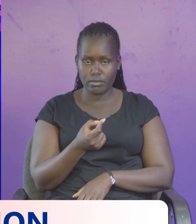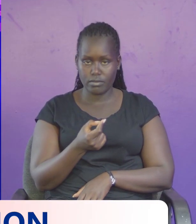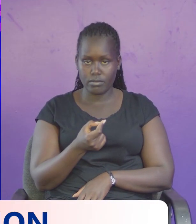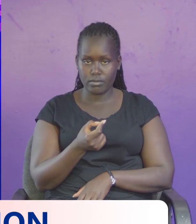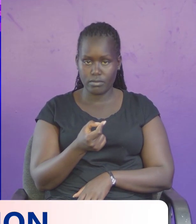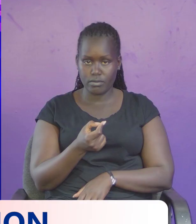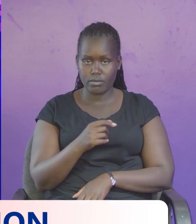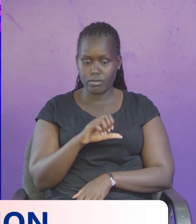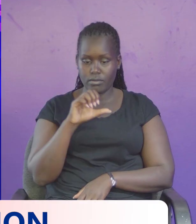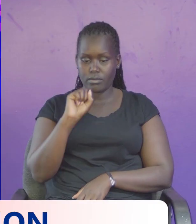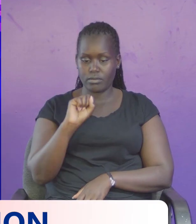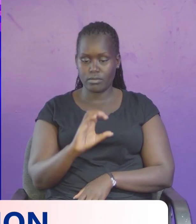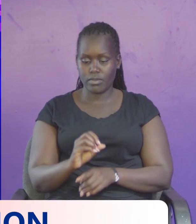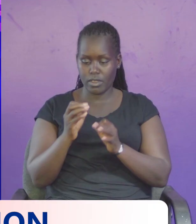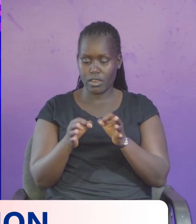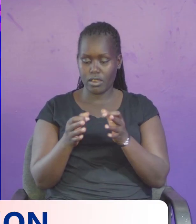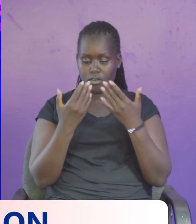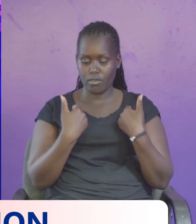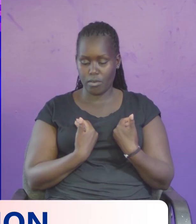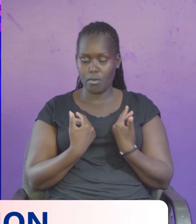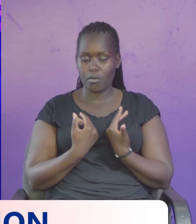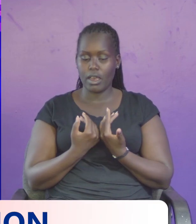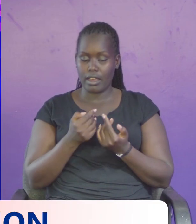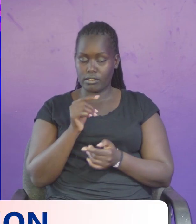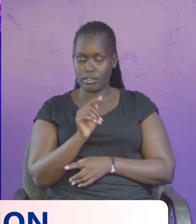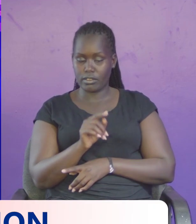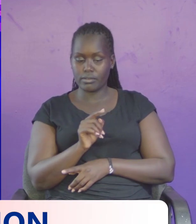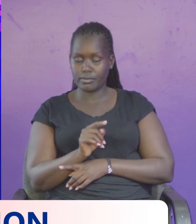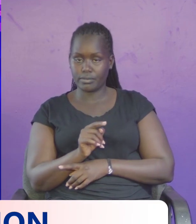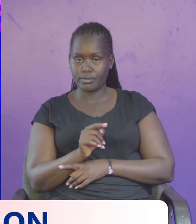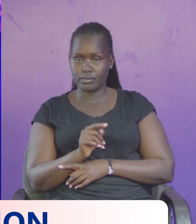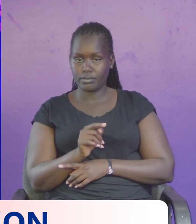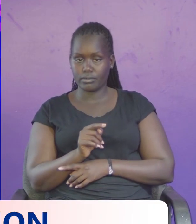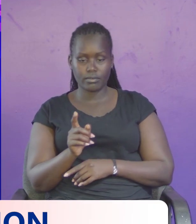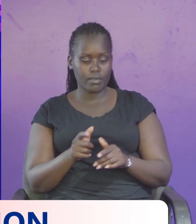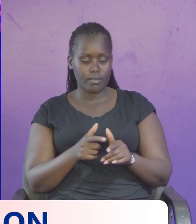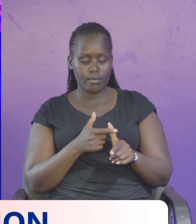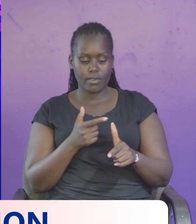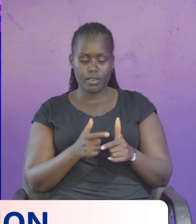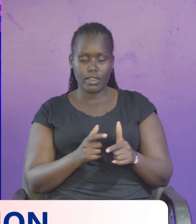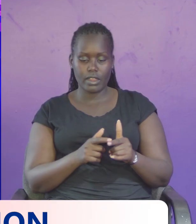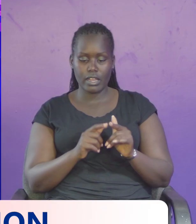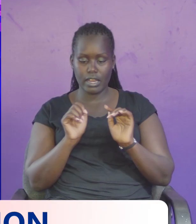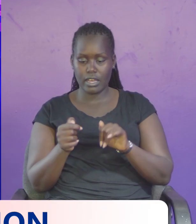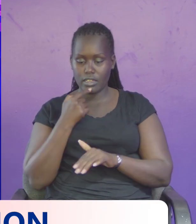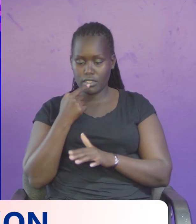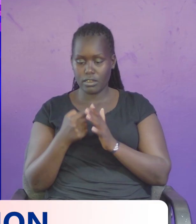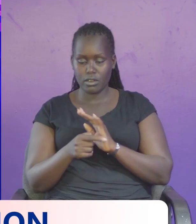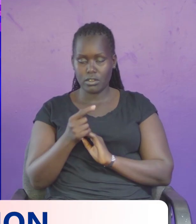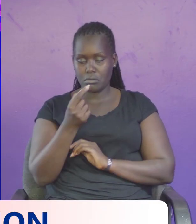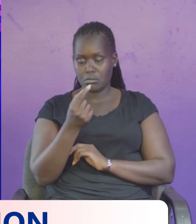So kama ni mimi ni yeye, unaelewa? Yeah. Then I would say that she's so